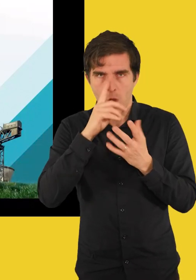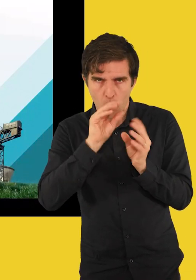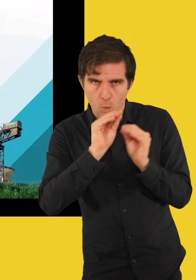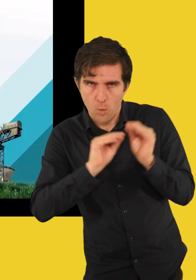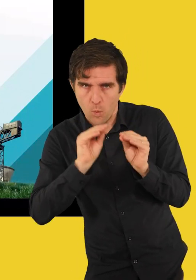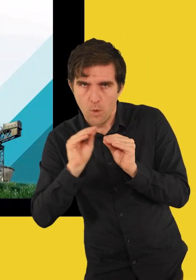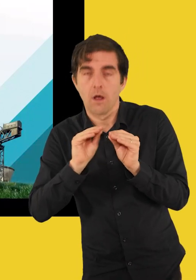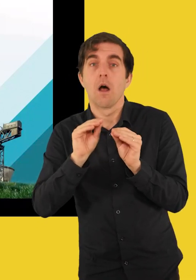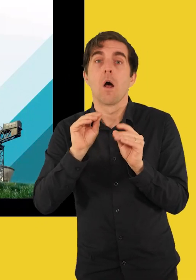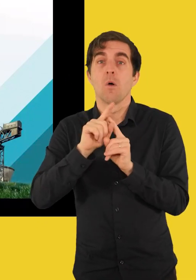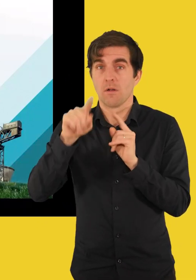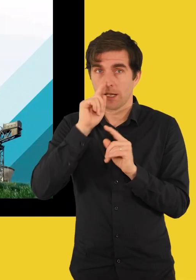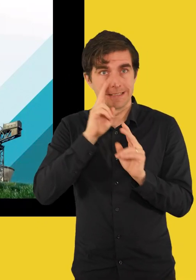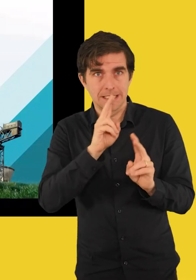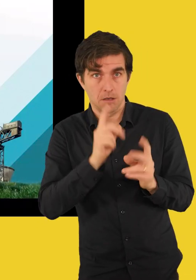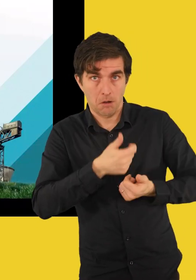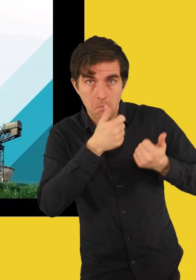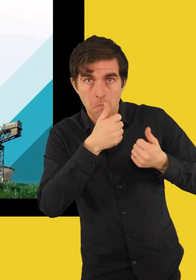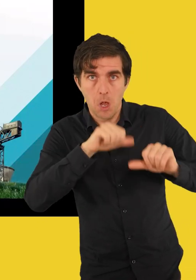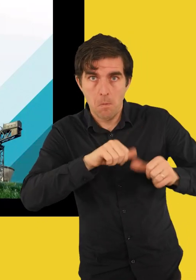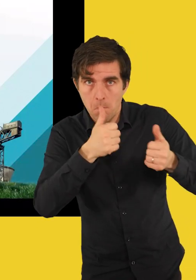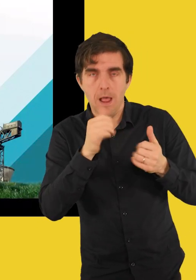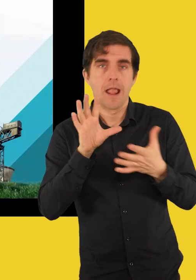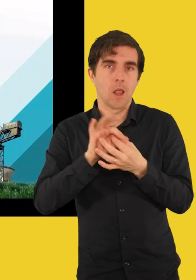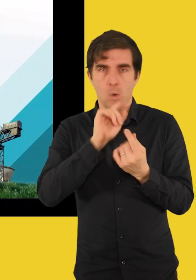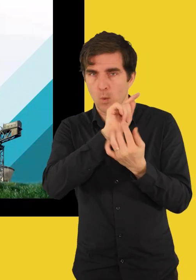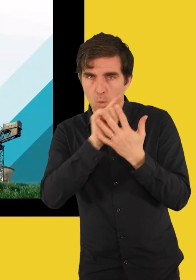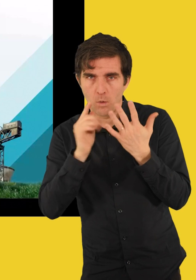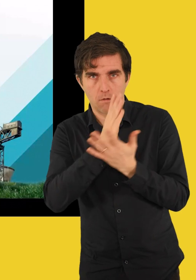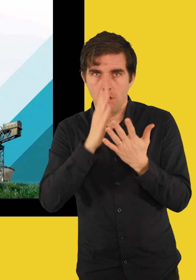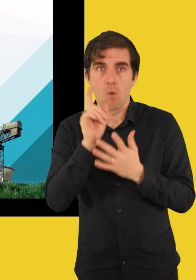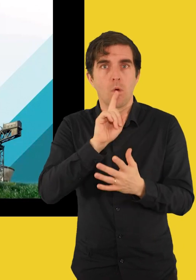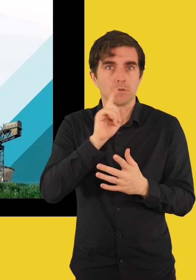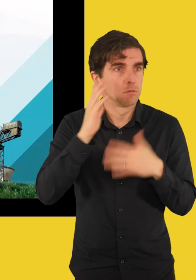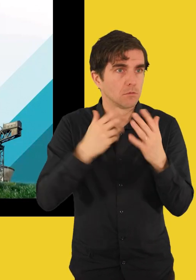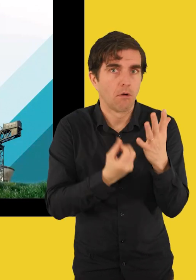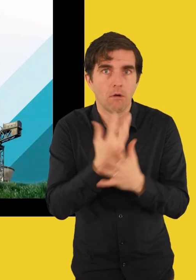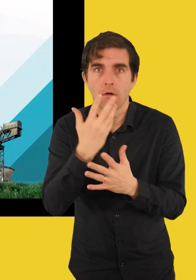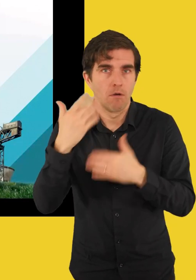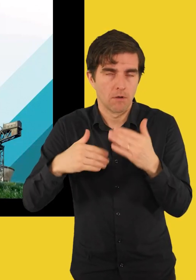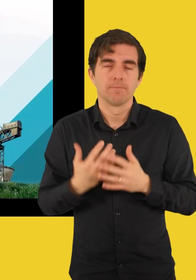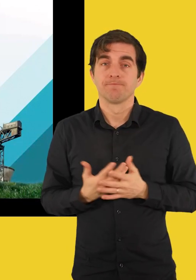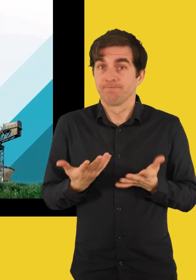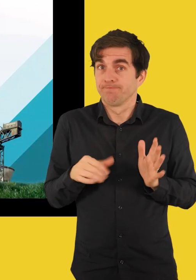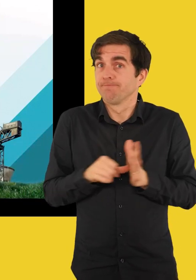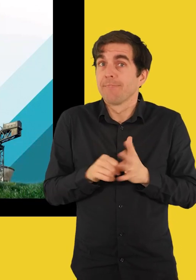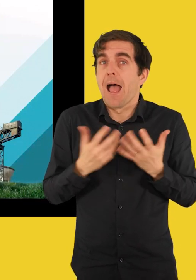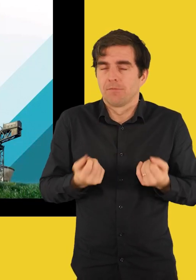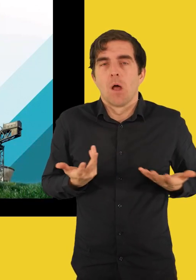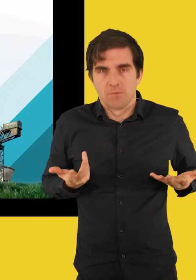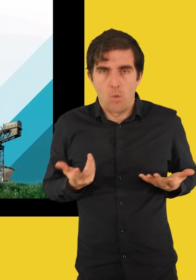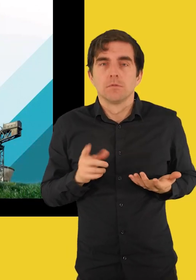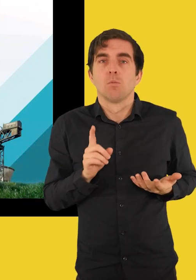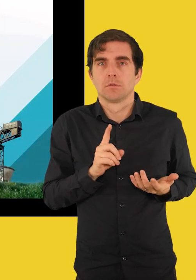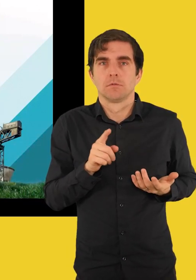measures where you can see how well things are going in relation to each of those thriving definitions. One of the challenges is, of